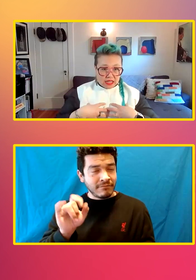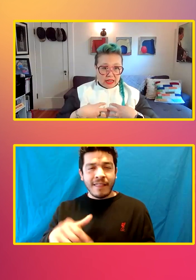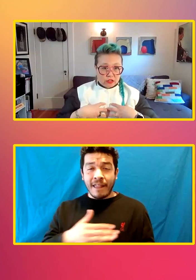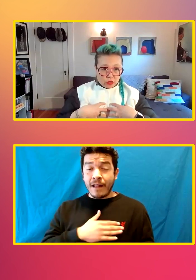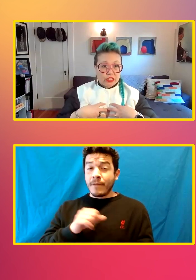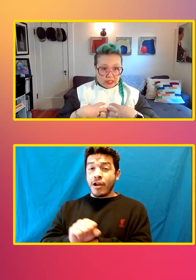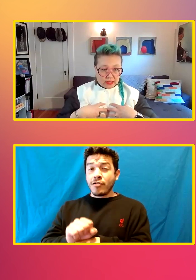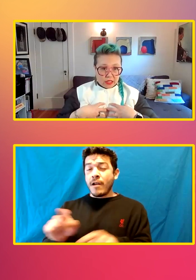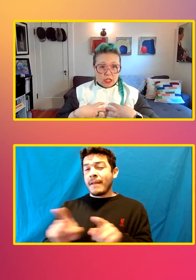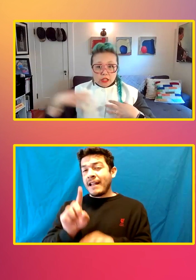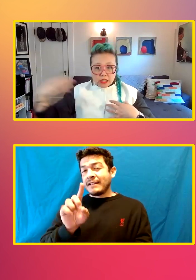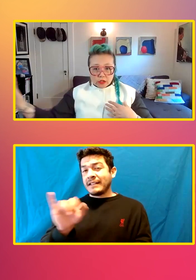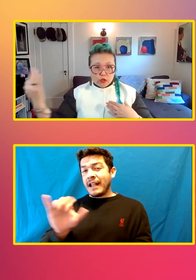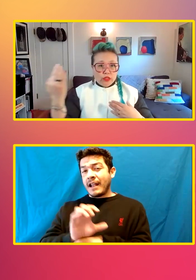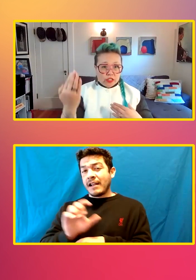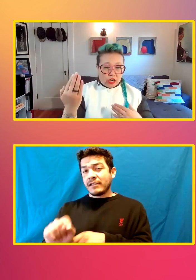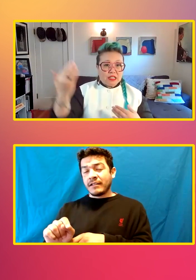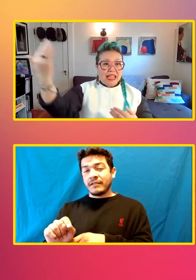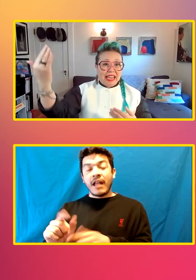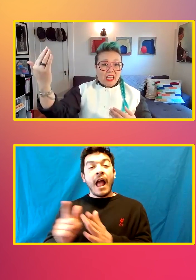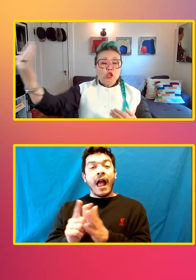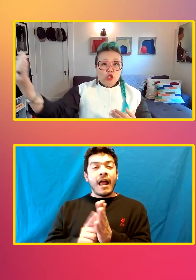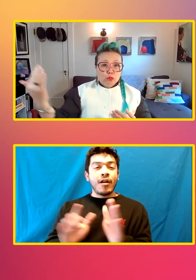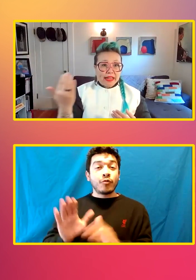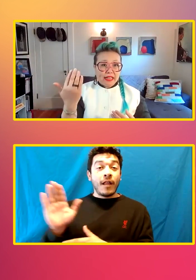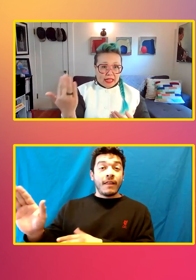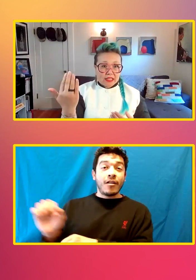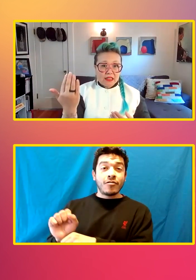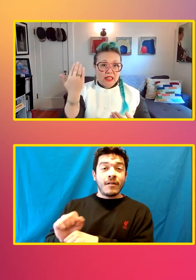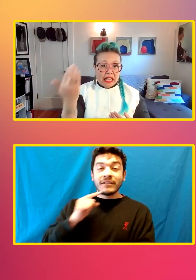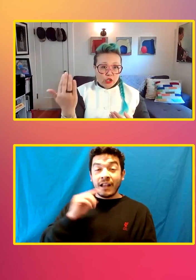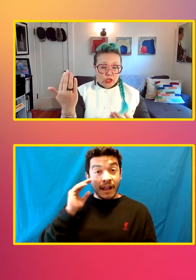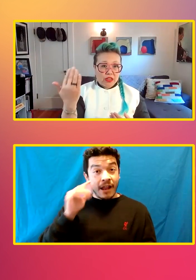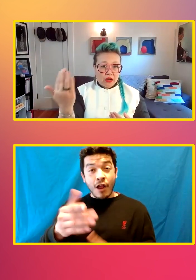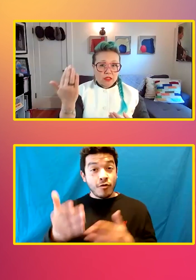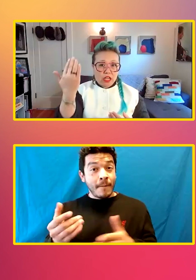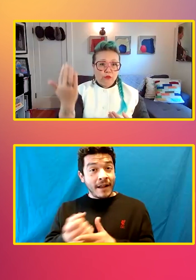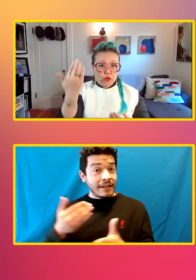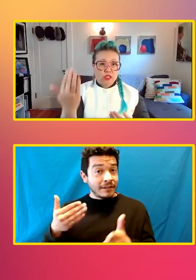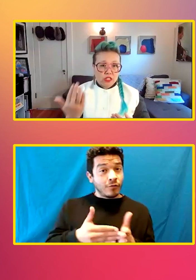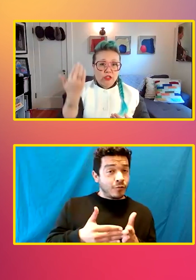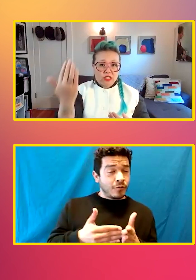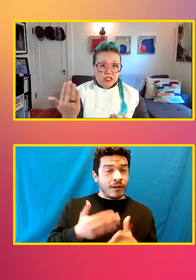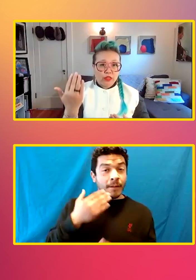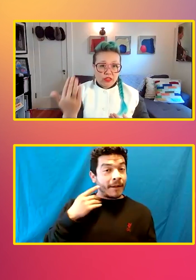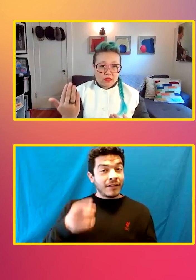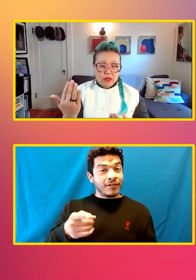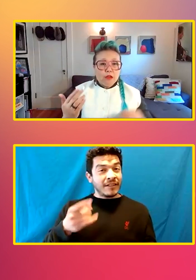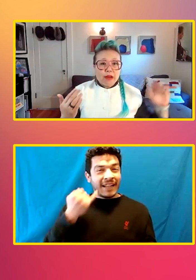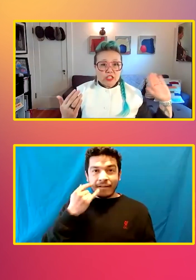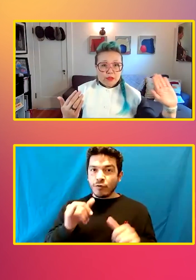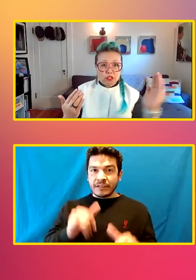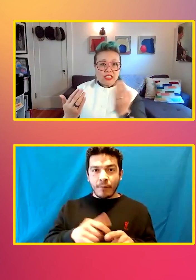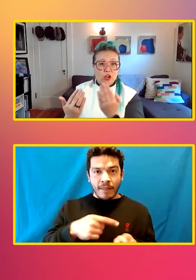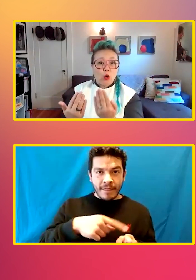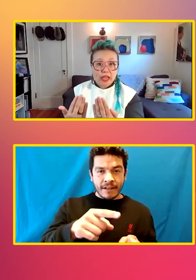as the DEI consultant. Legal is doing their job saying, hey, you might get litigation because if you continue to stick with this.